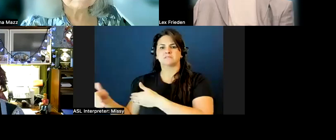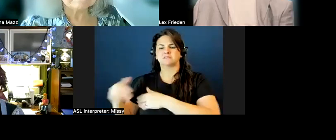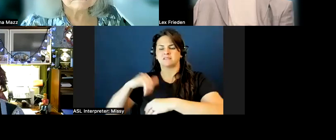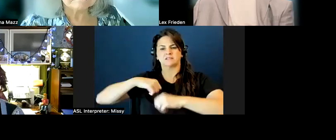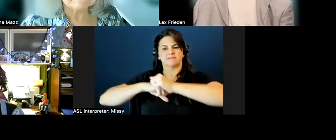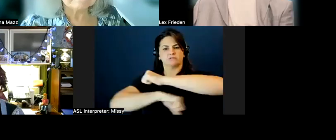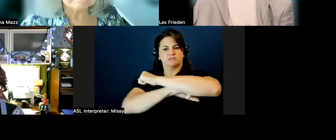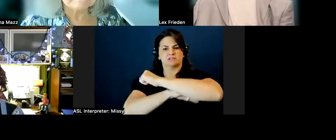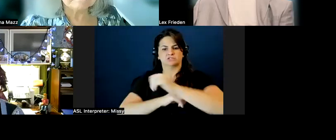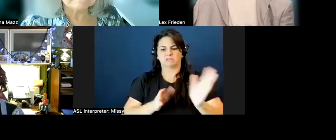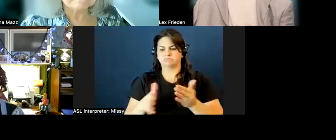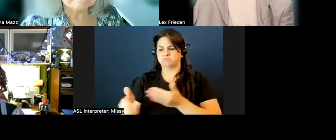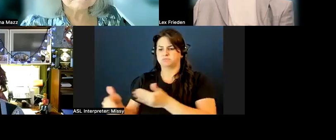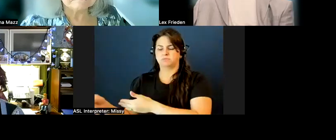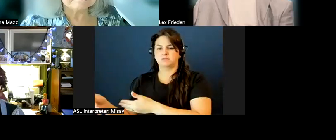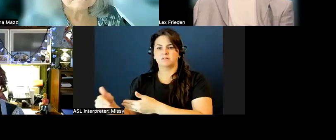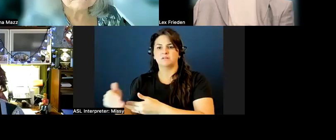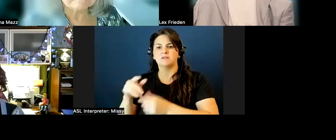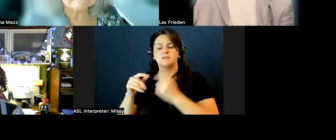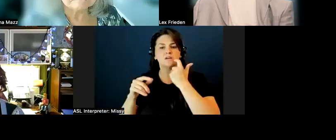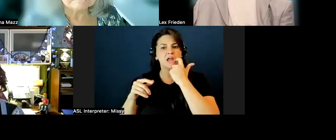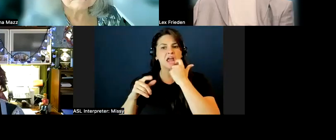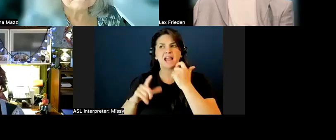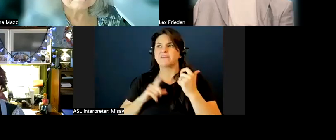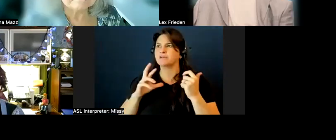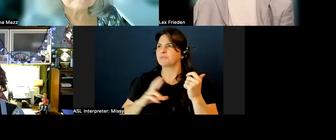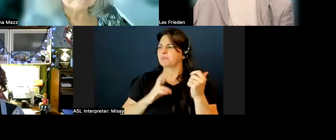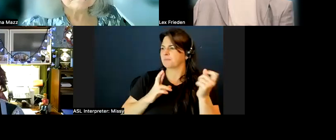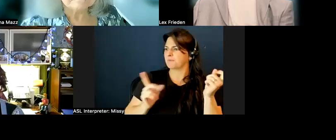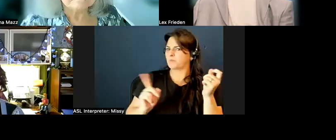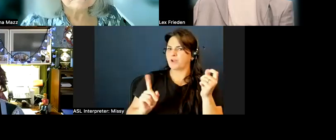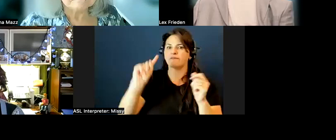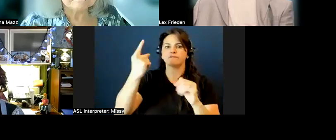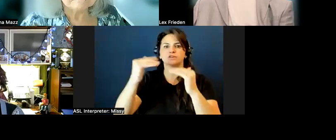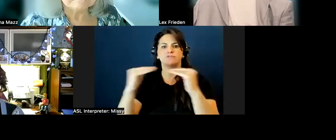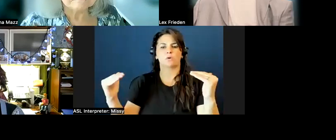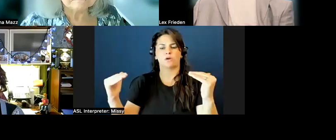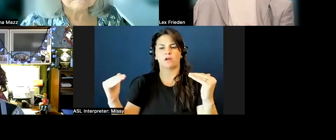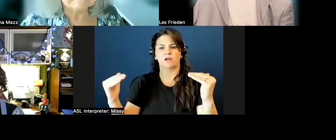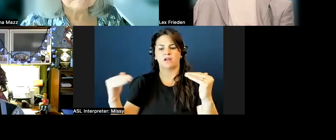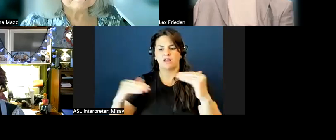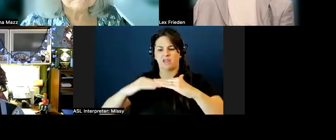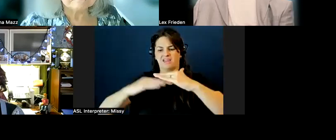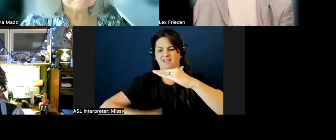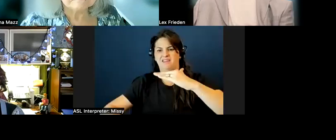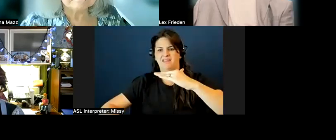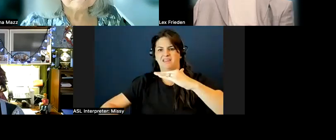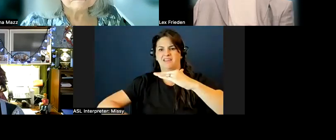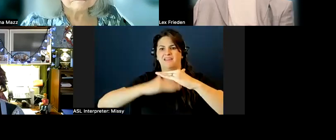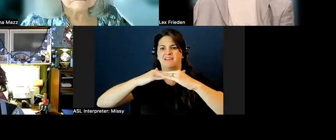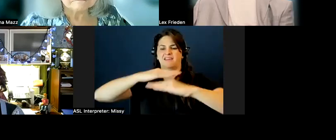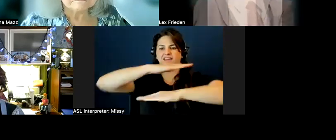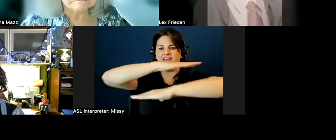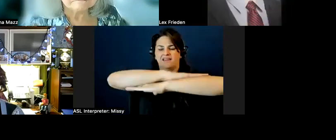house, the living level doesn't start until the first floor is up a layer, a whole level